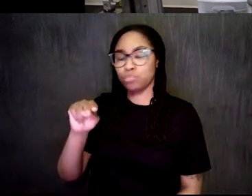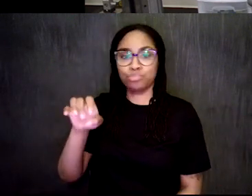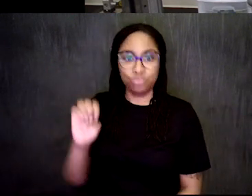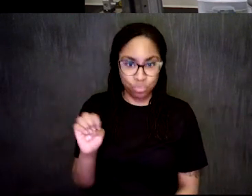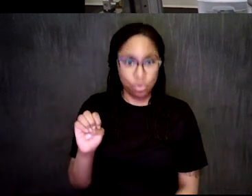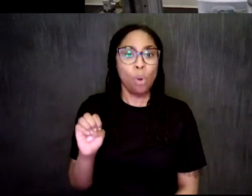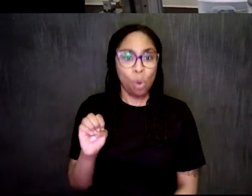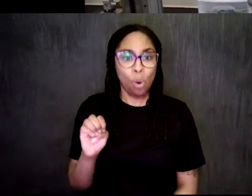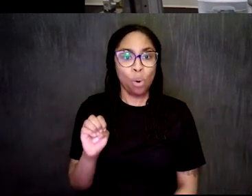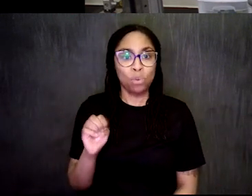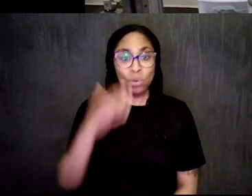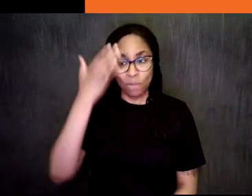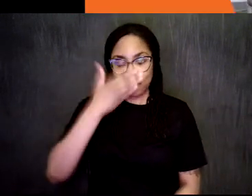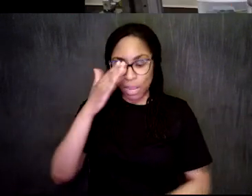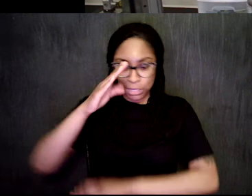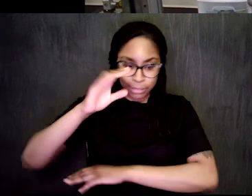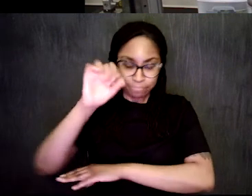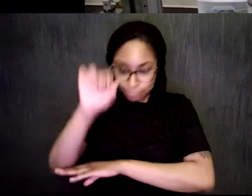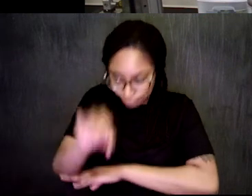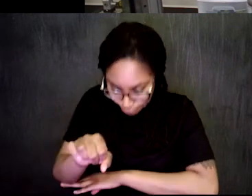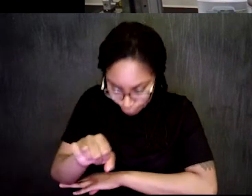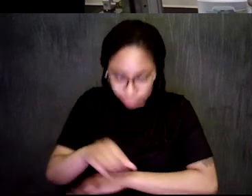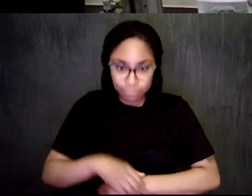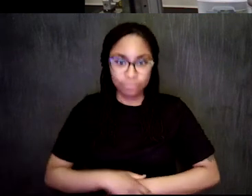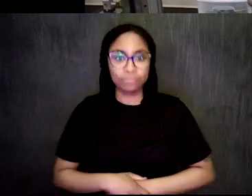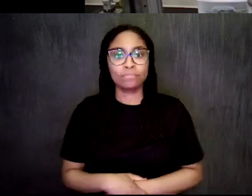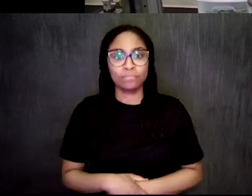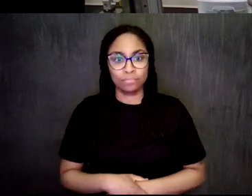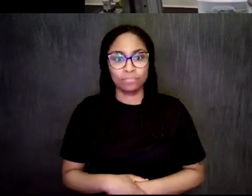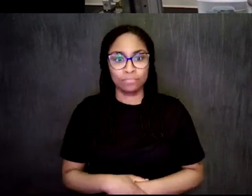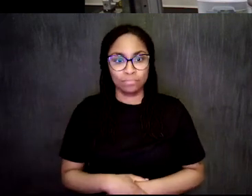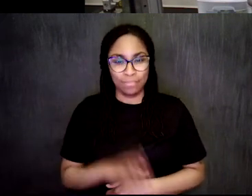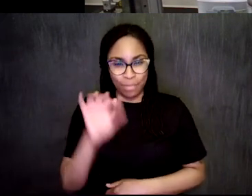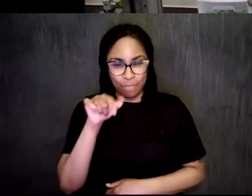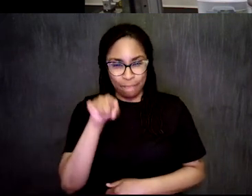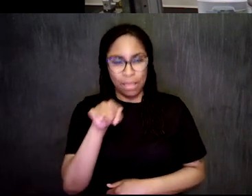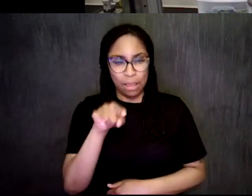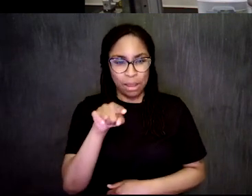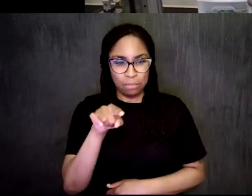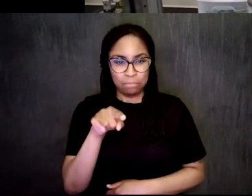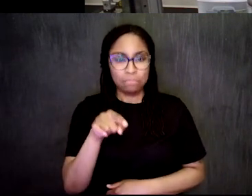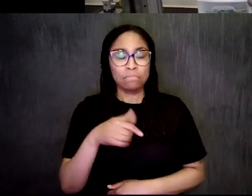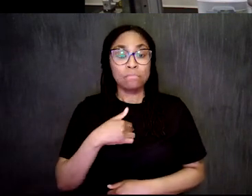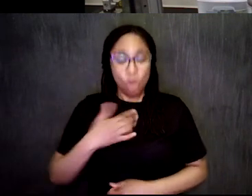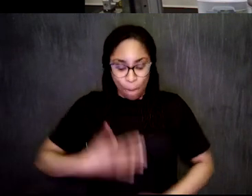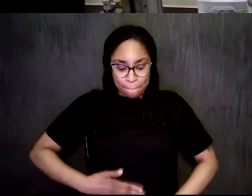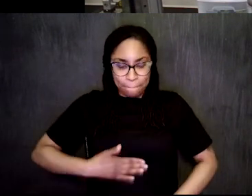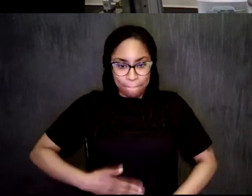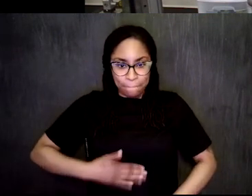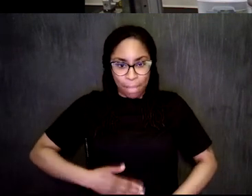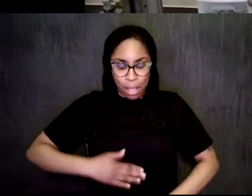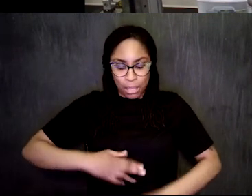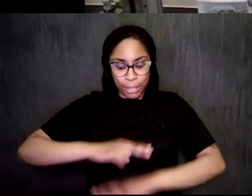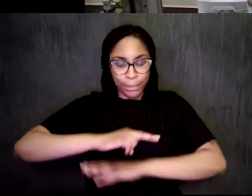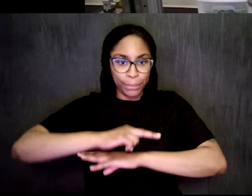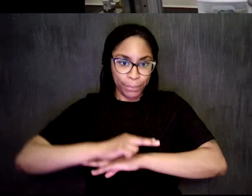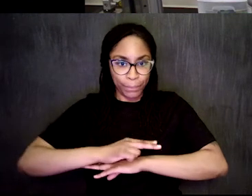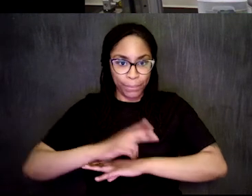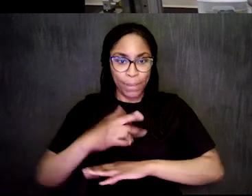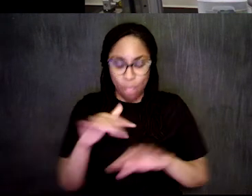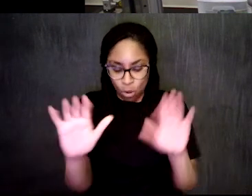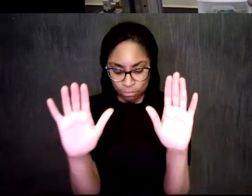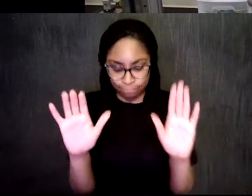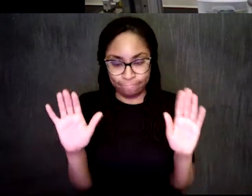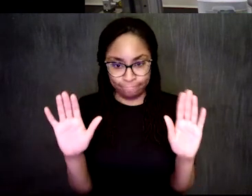prone position. Okay, for the last couple of exercises here, we're going to be in the prone position. So we're going to be laying down on our